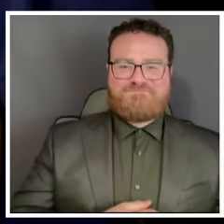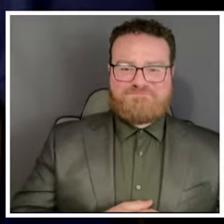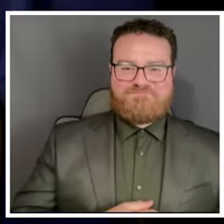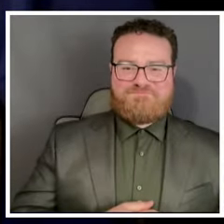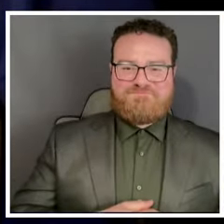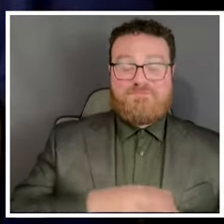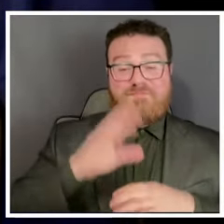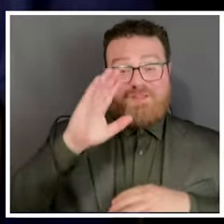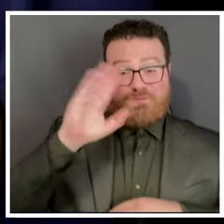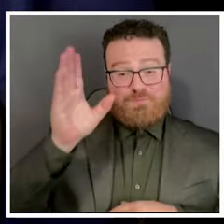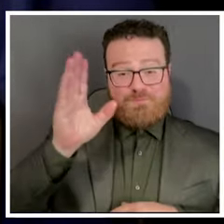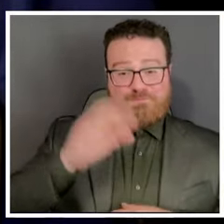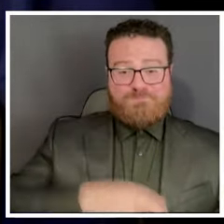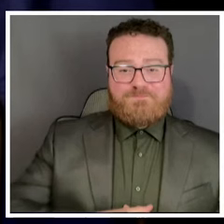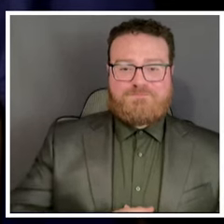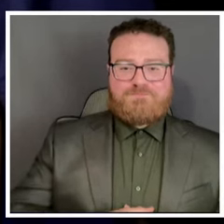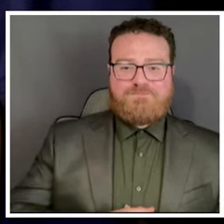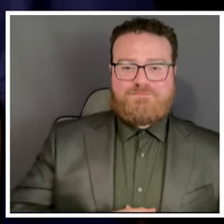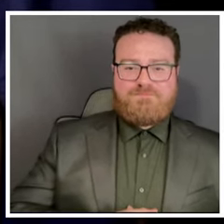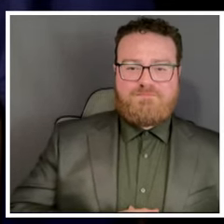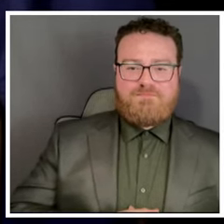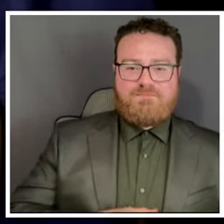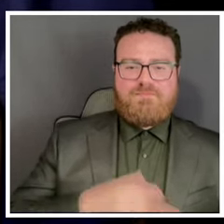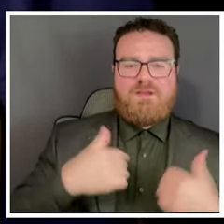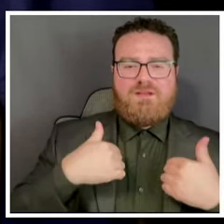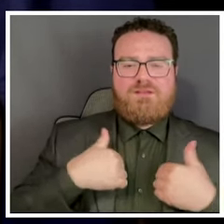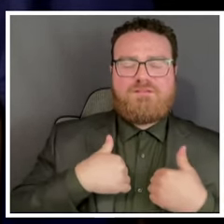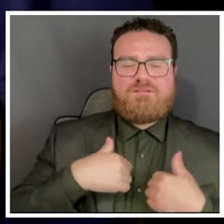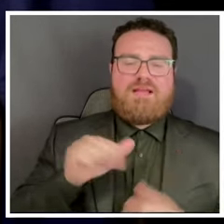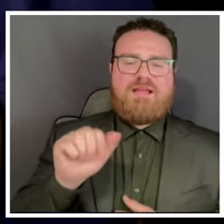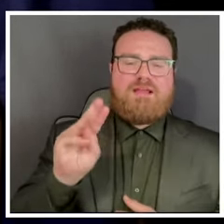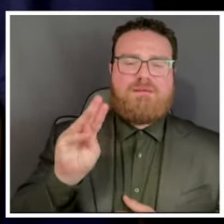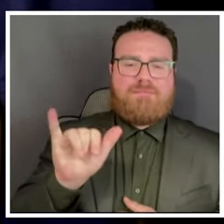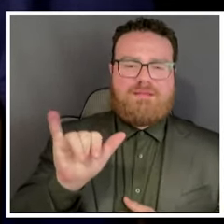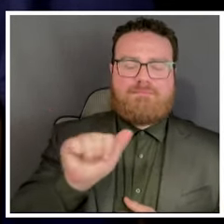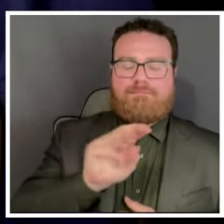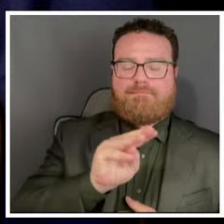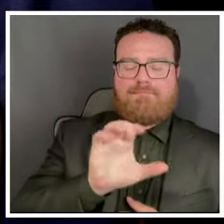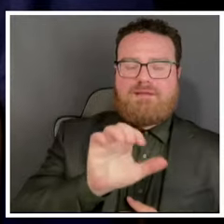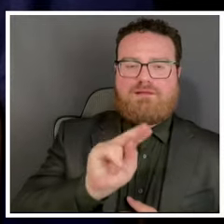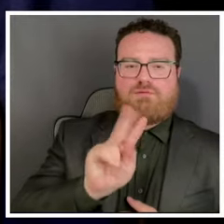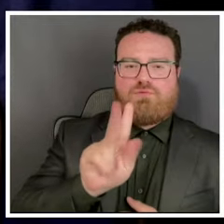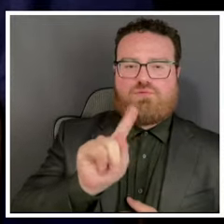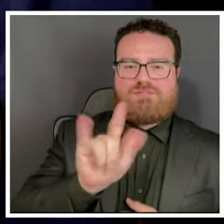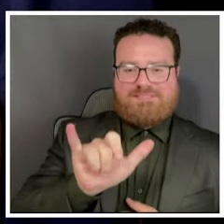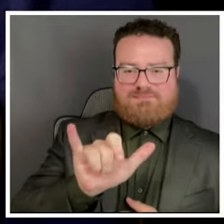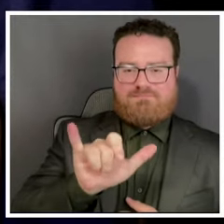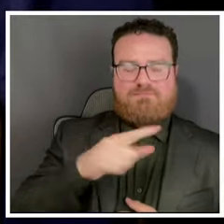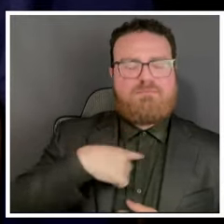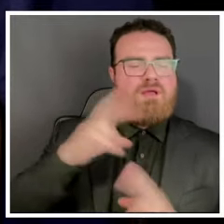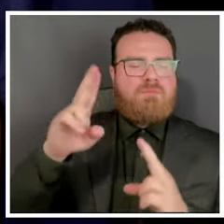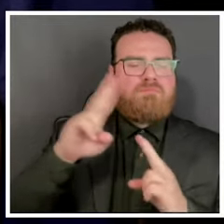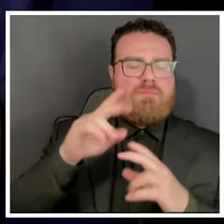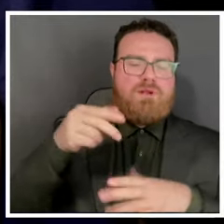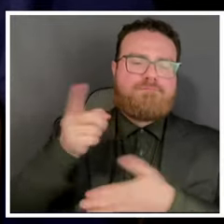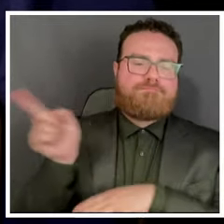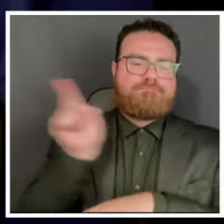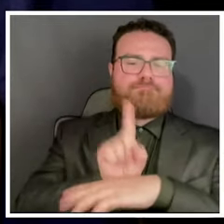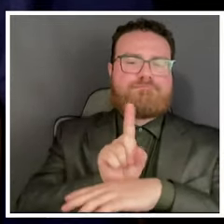Hello, I'm Amy McNulty, and I'm honored to stand before you today. My